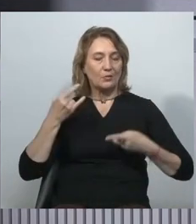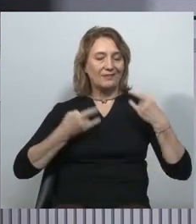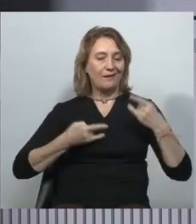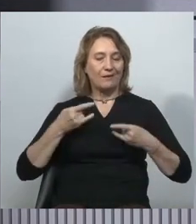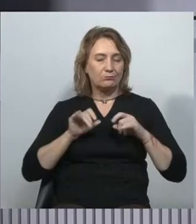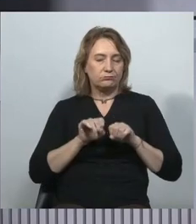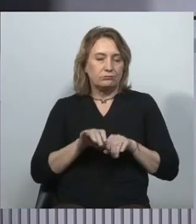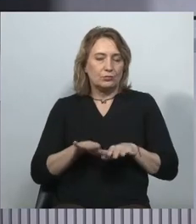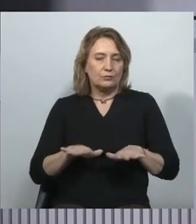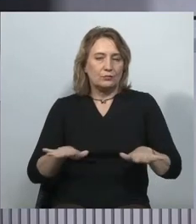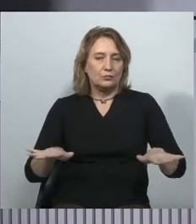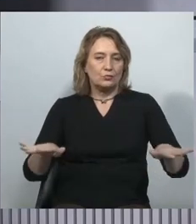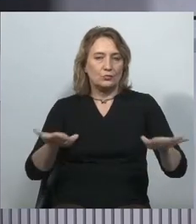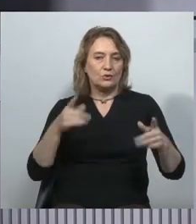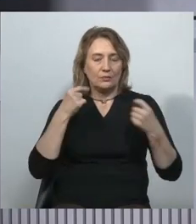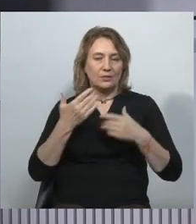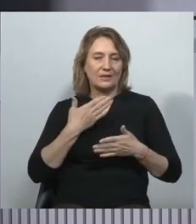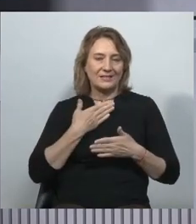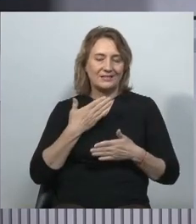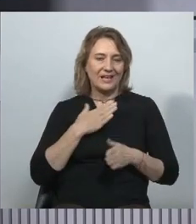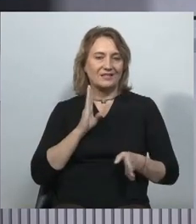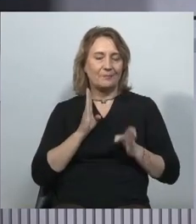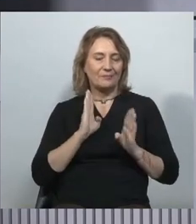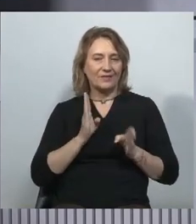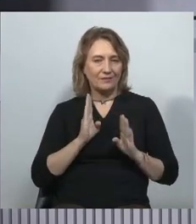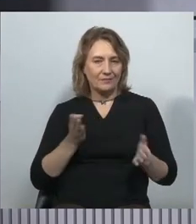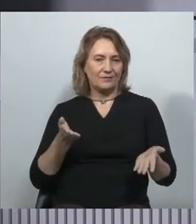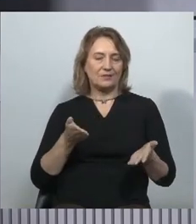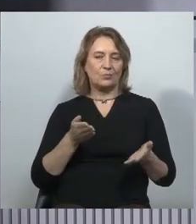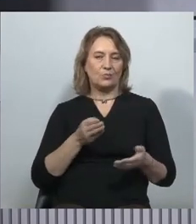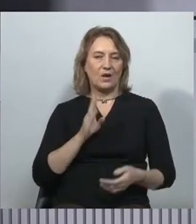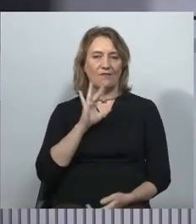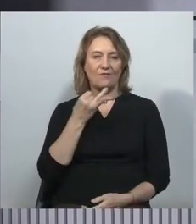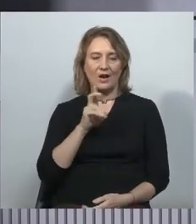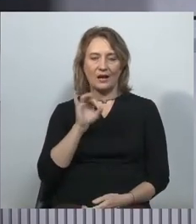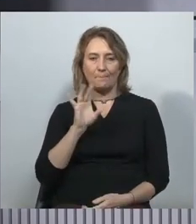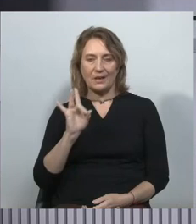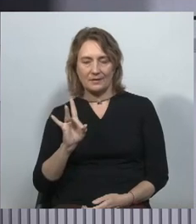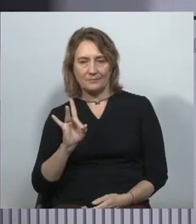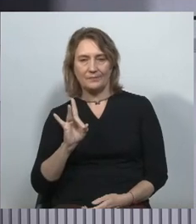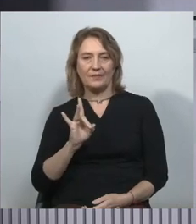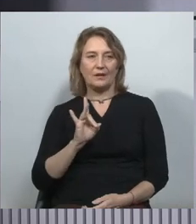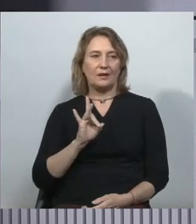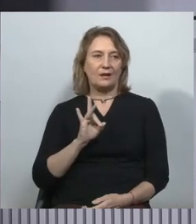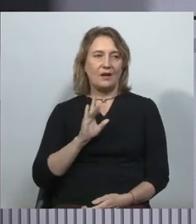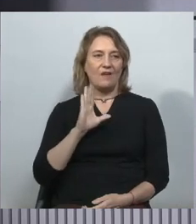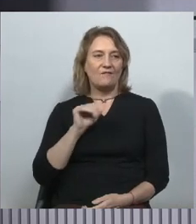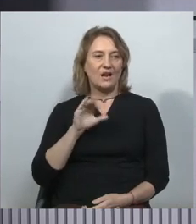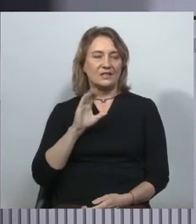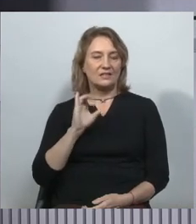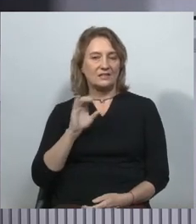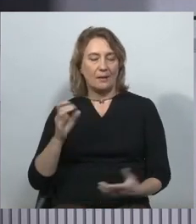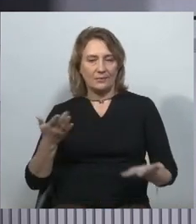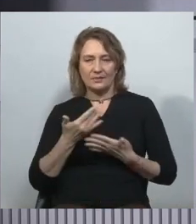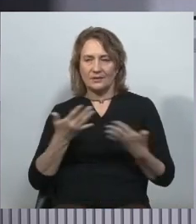lots of forms and channels where disinformation is spread. We have WhatsApp messengers, we have Viber, there